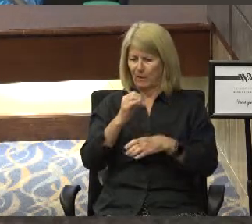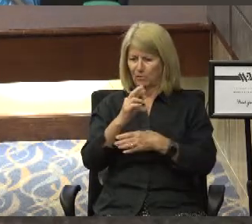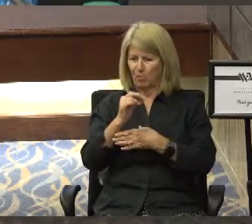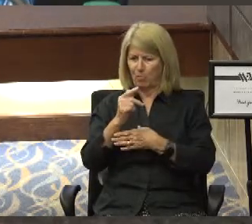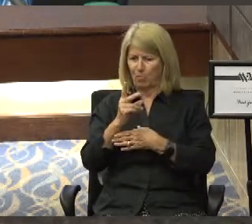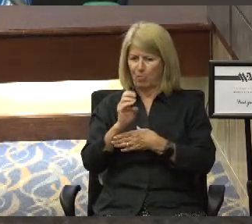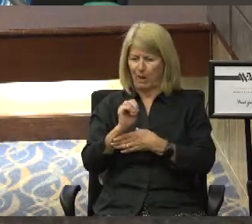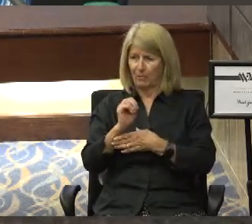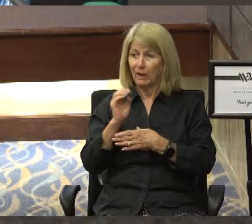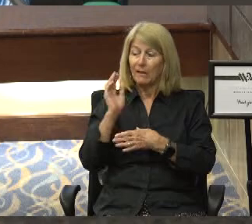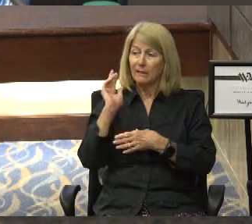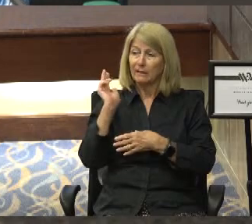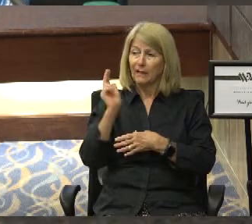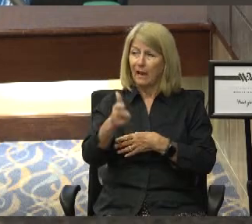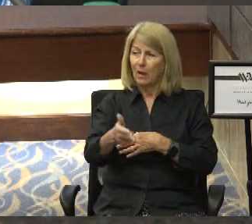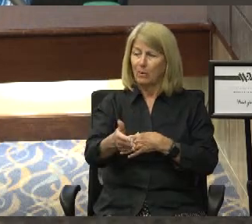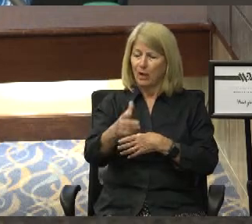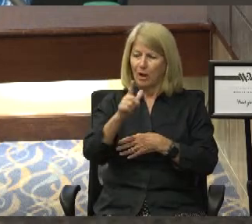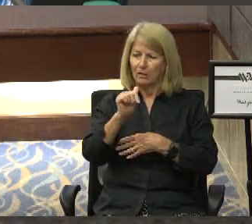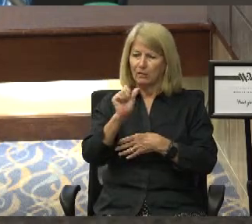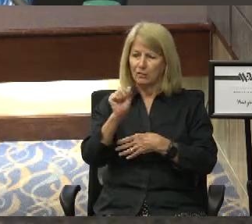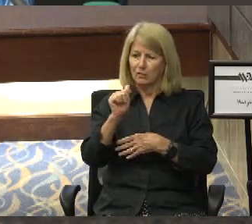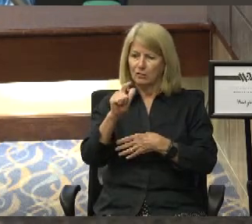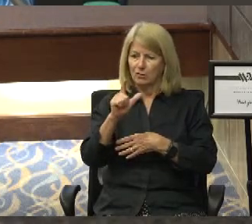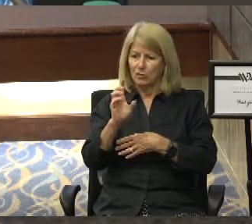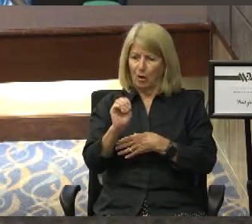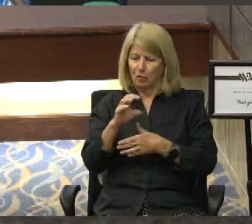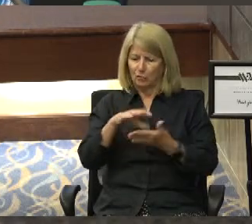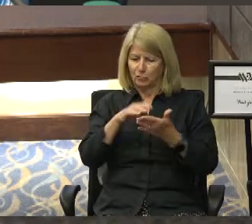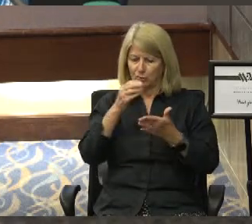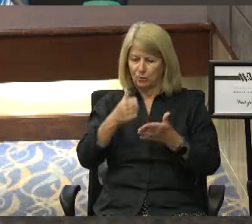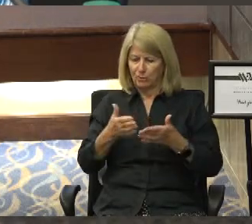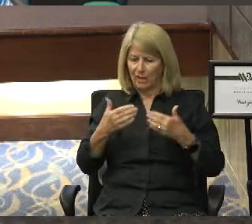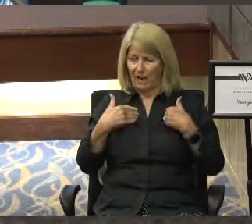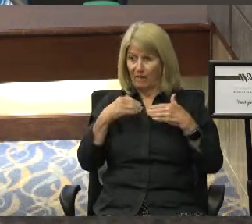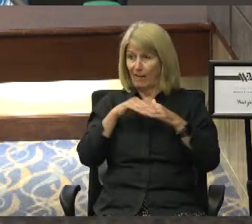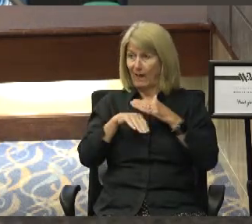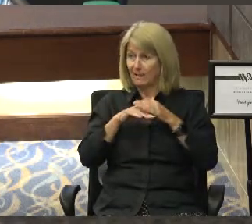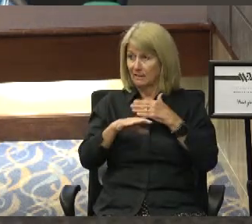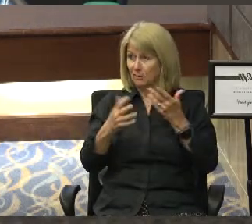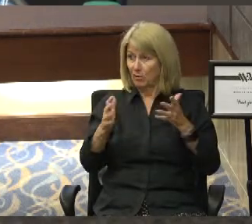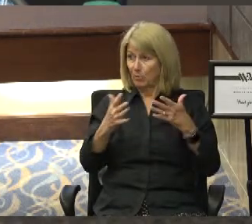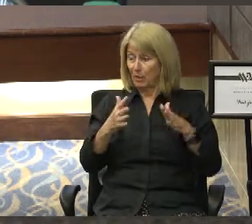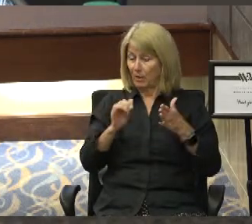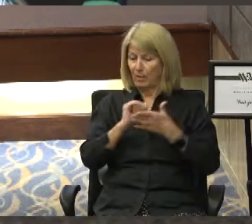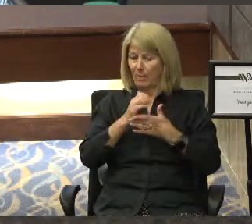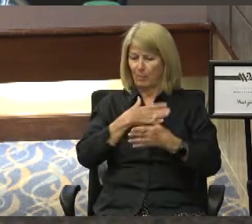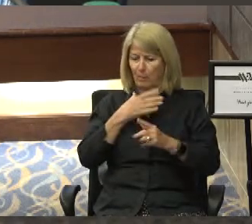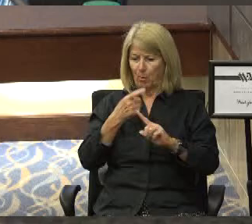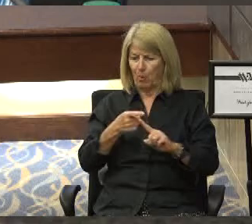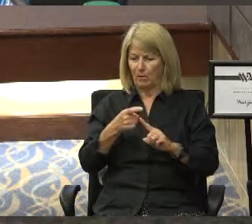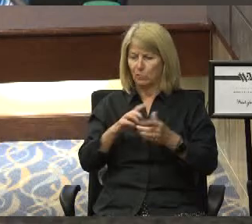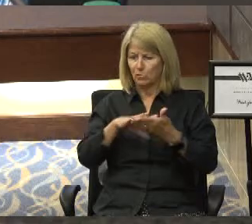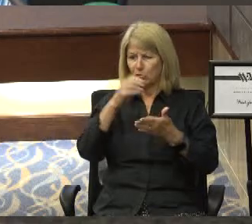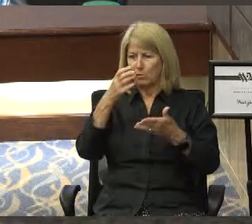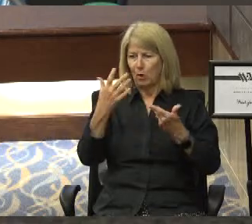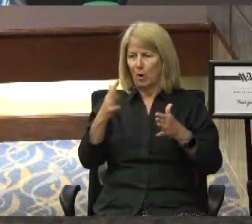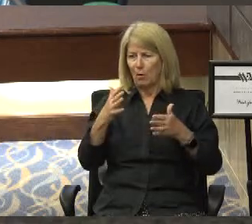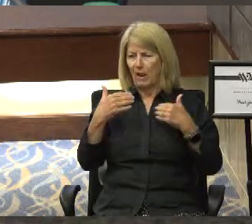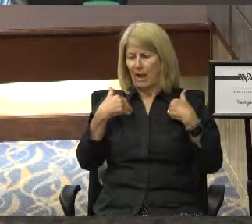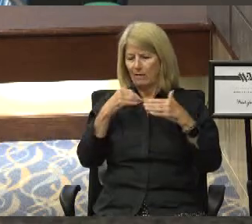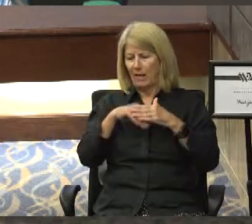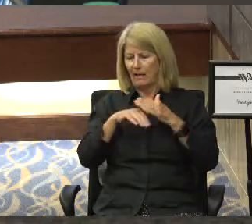the students do have access. That's my point. The students already have access to